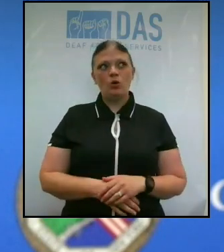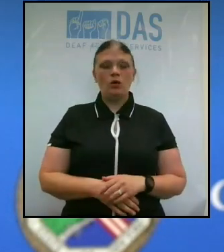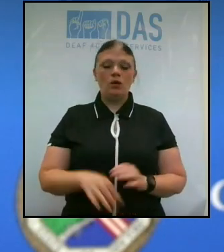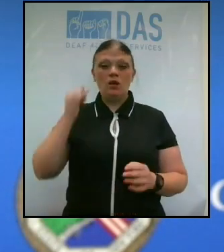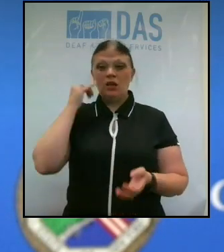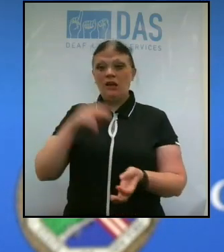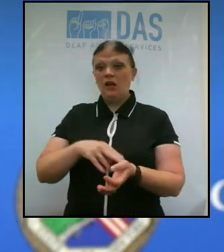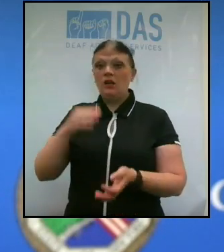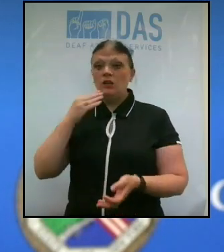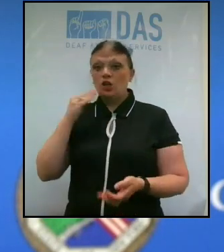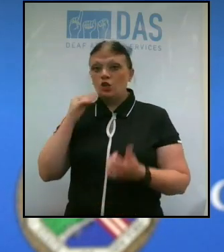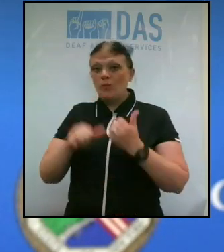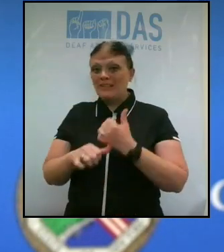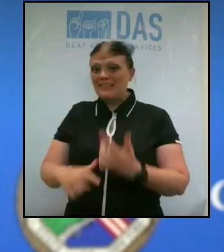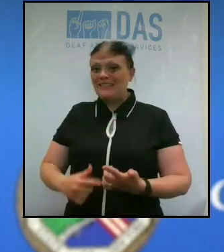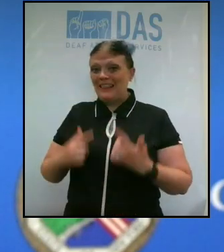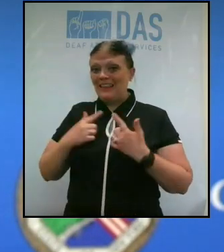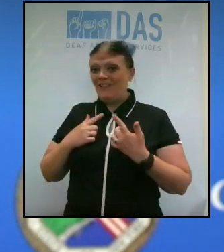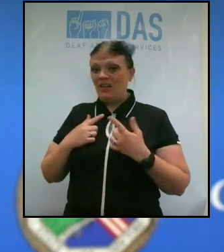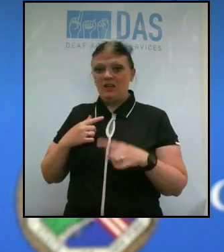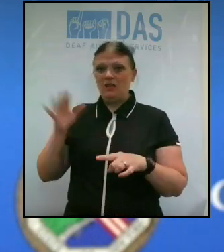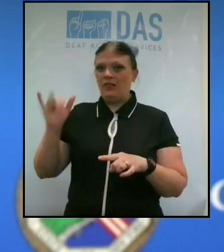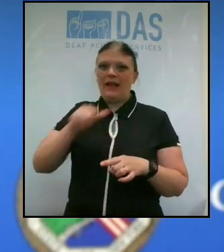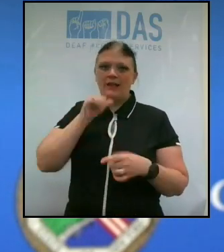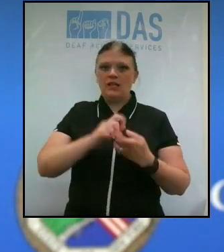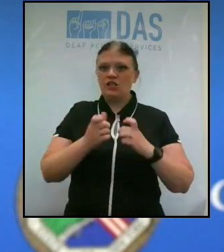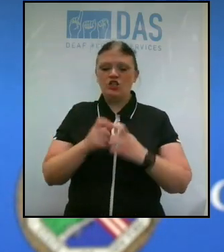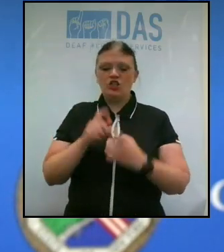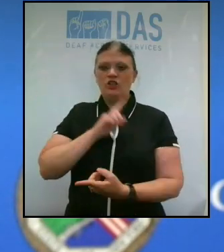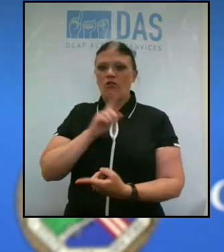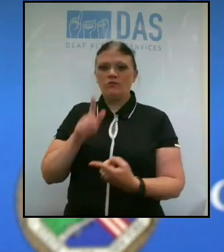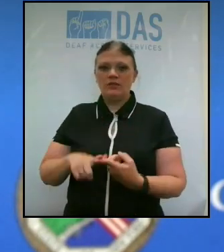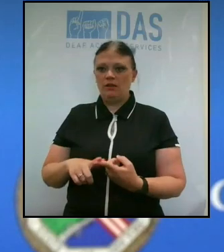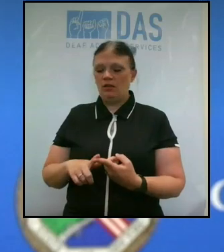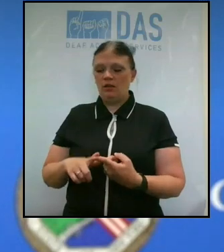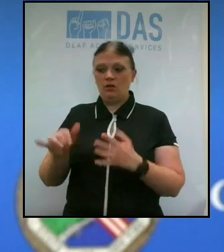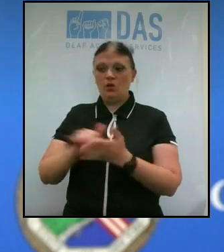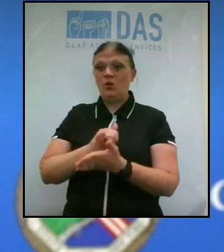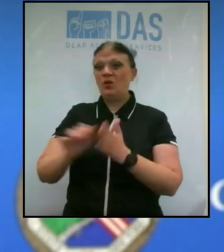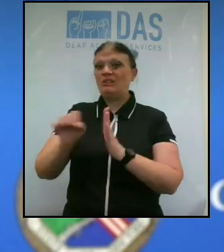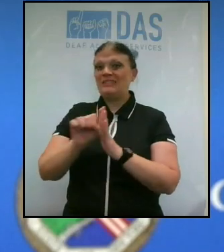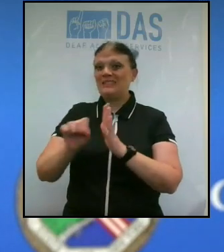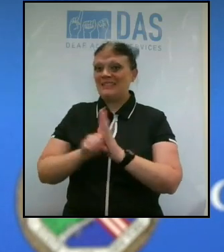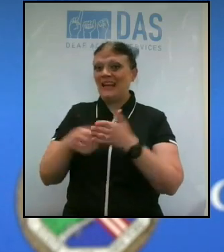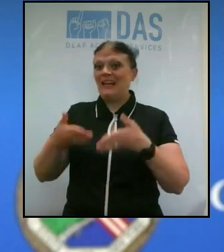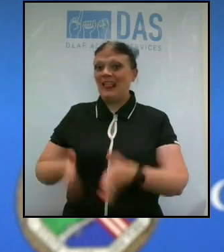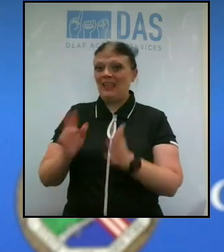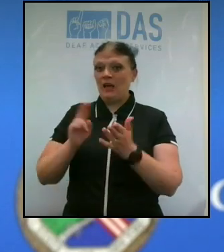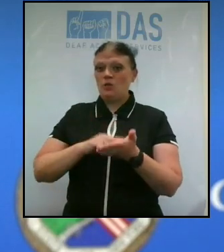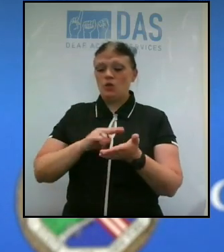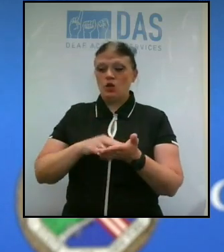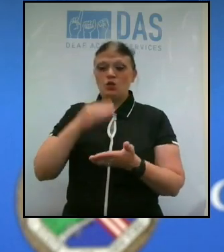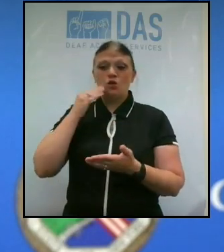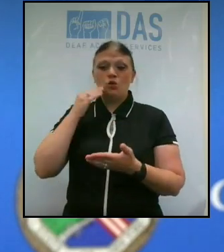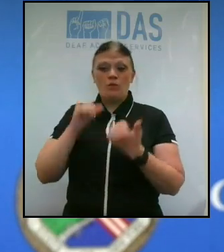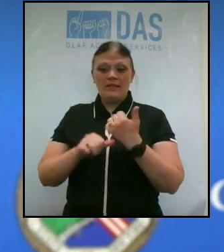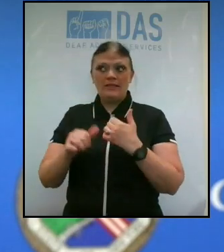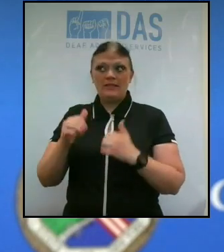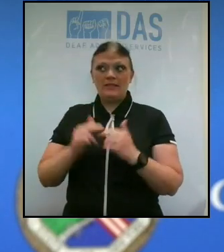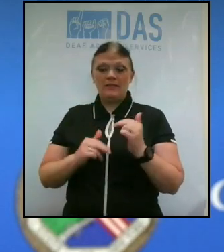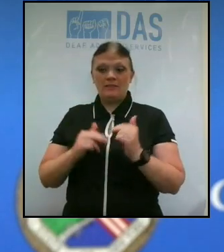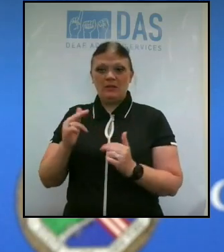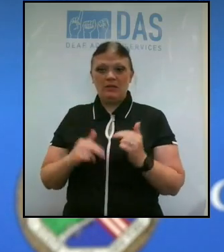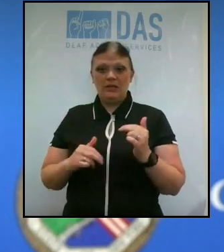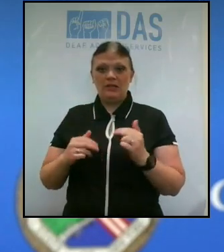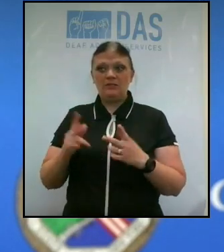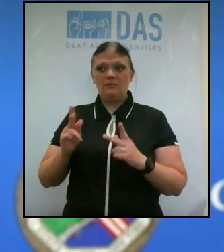If it's a nursing home, assisted living facility, that will not change until such time as New York State allows nursing homes and assisted living facilities to let